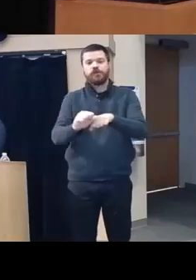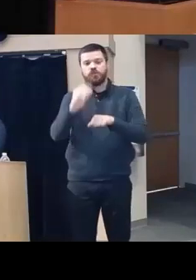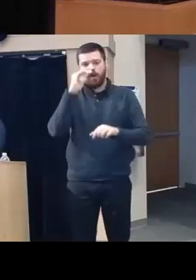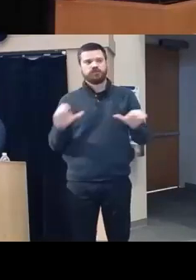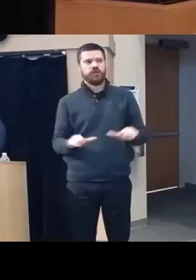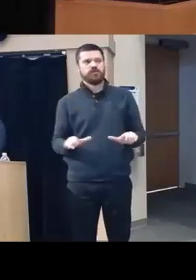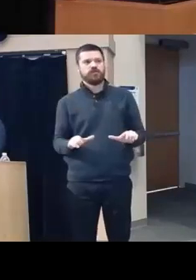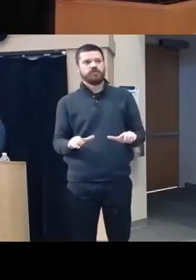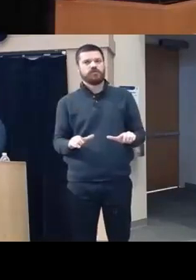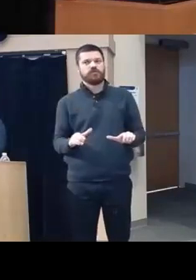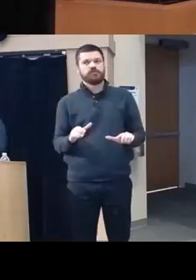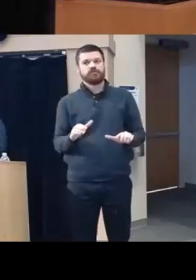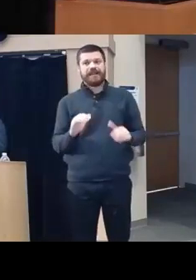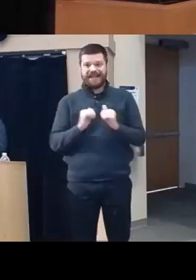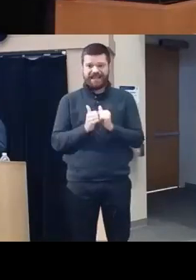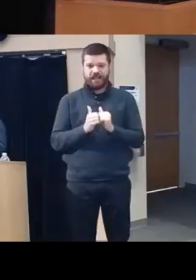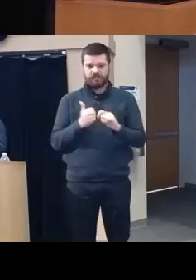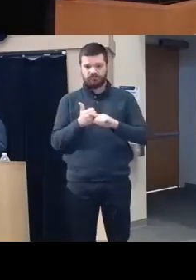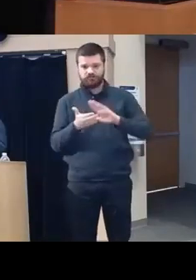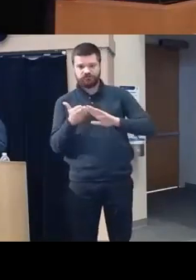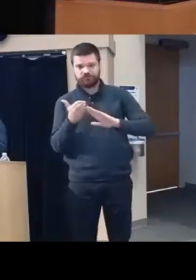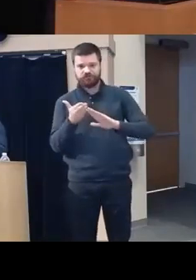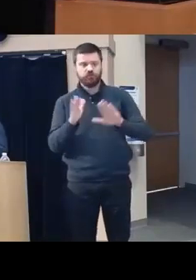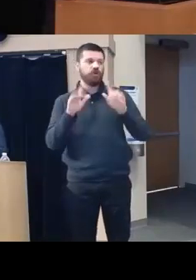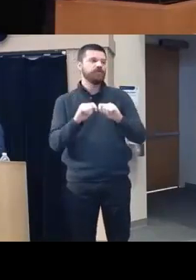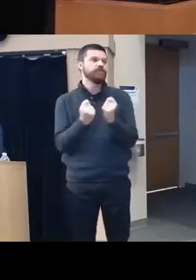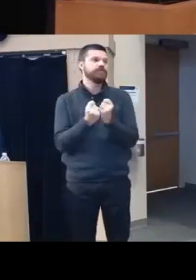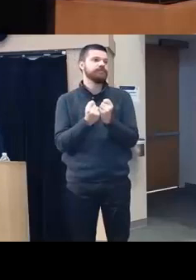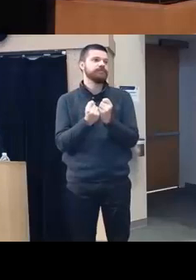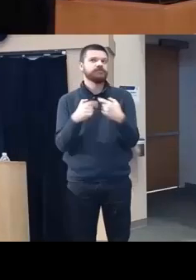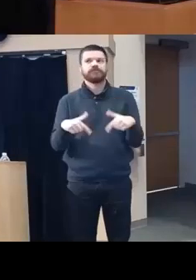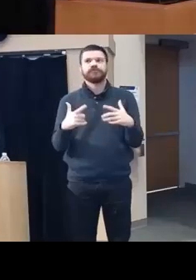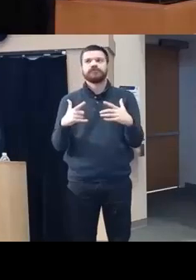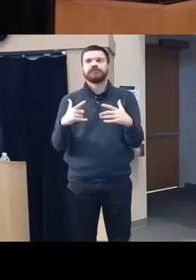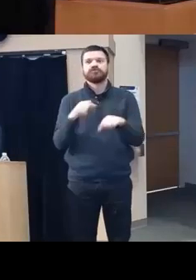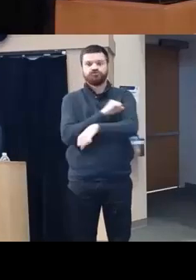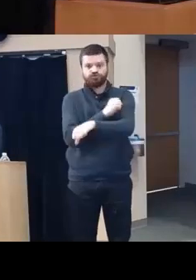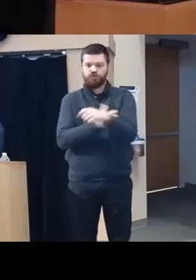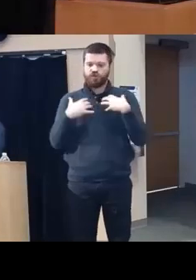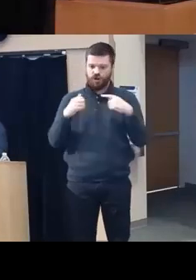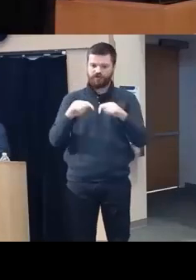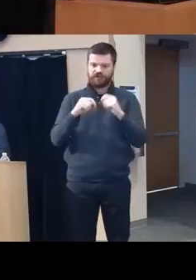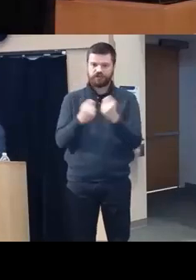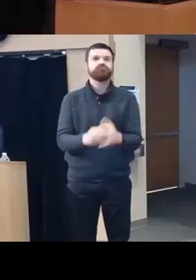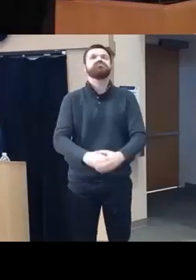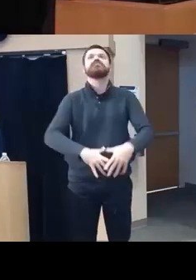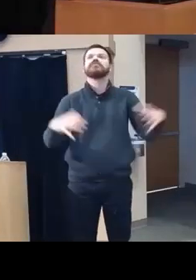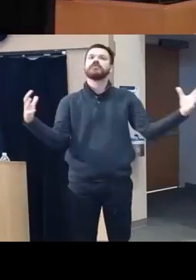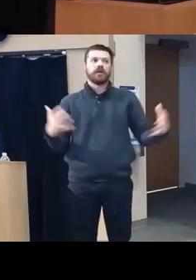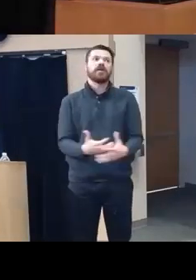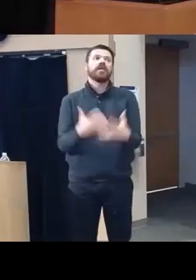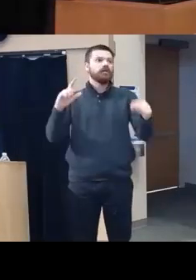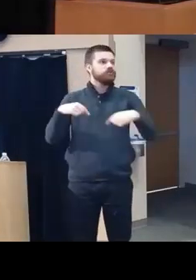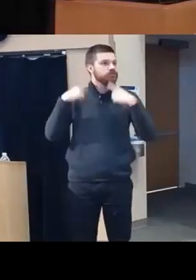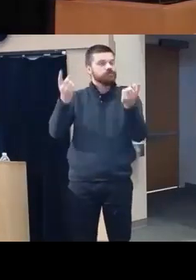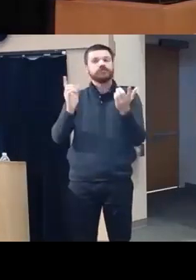wonderful team that we have. Strong Recovery's team has expanded tremendously over the years as our population